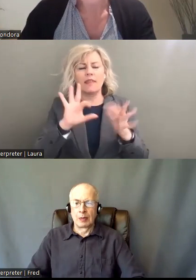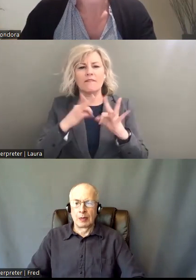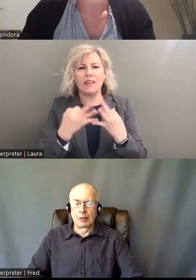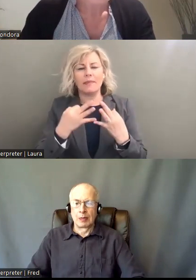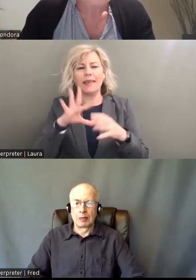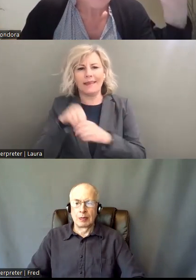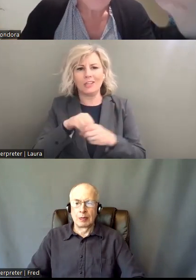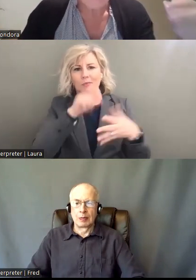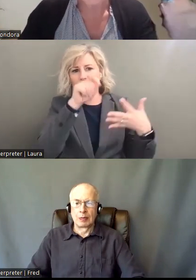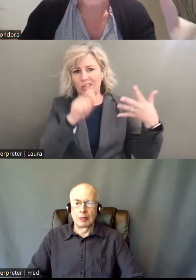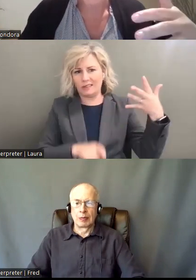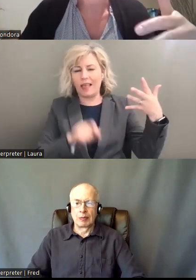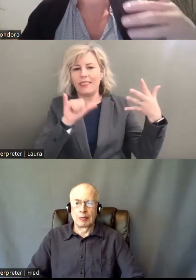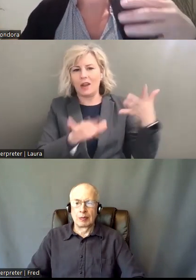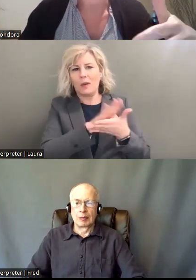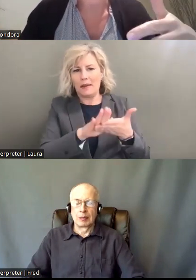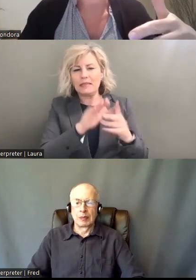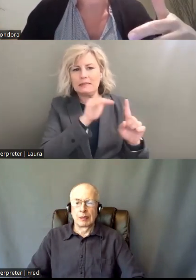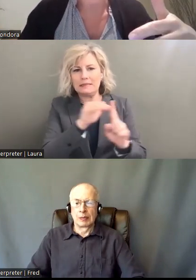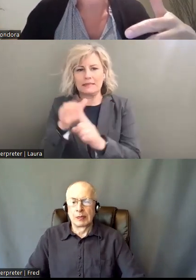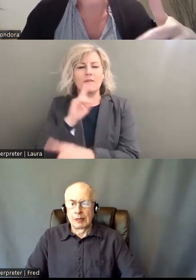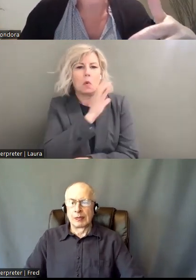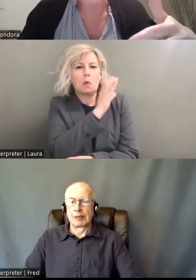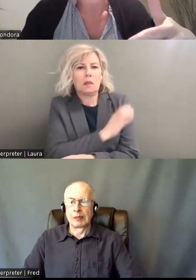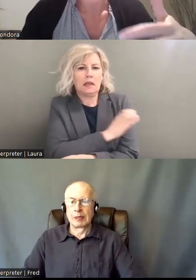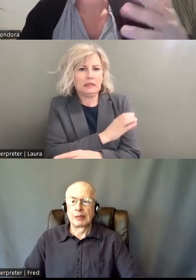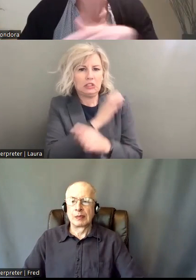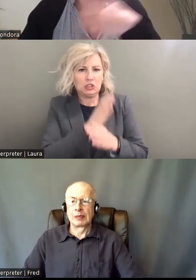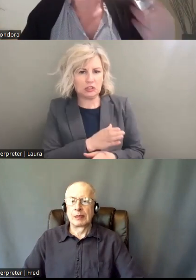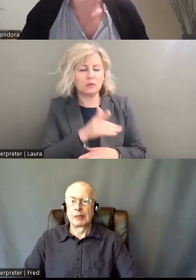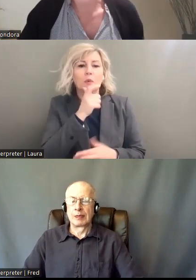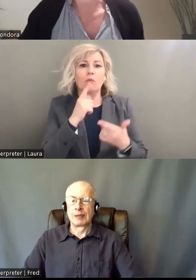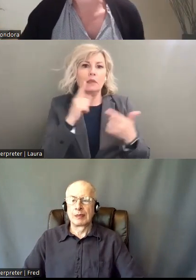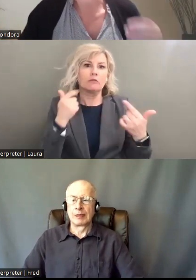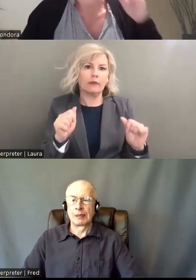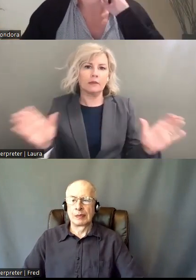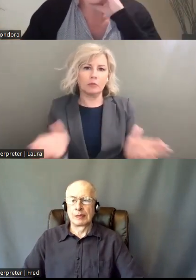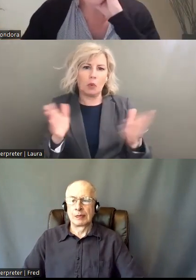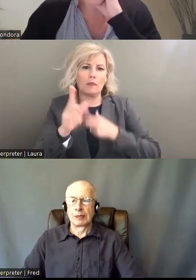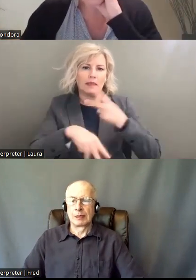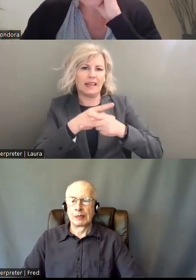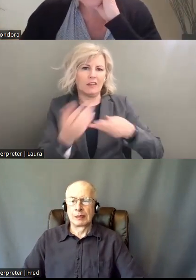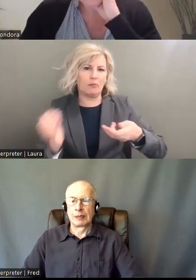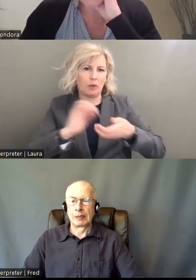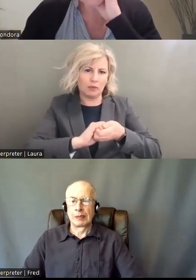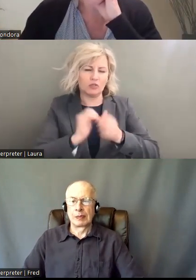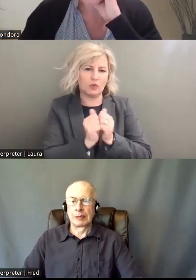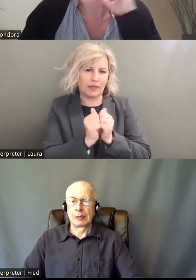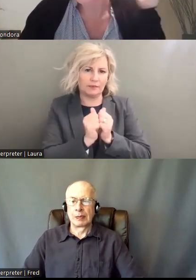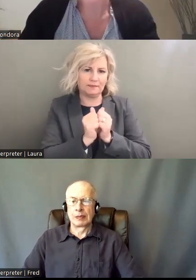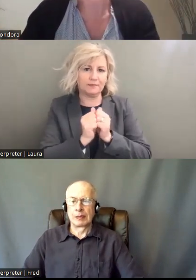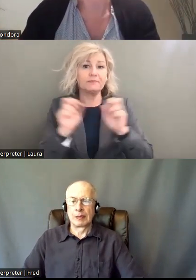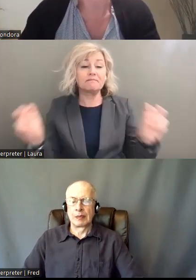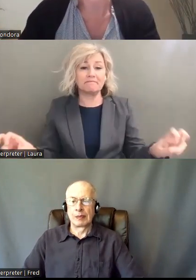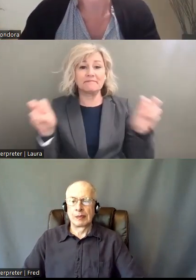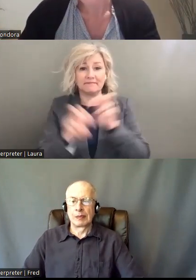checklist that are nice reminders for clinicians who are really trying to promote these kind of partnerships together in the planning.